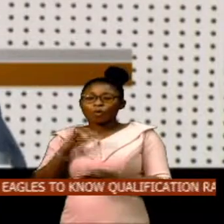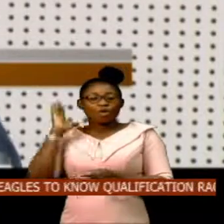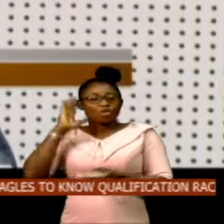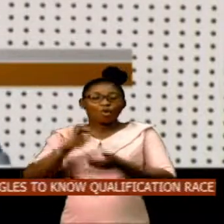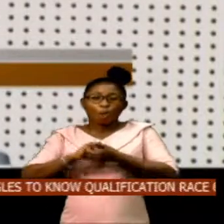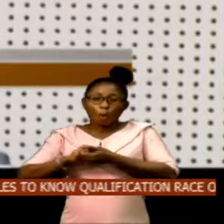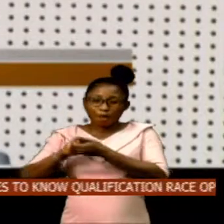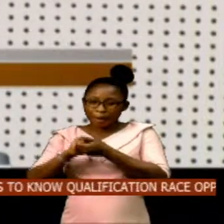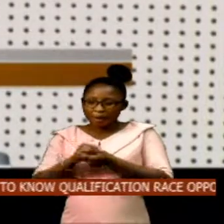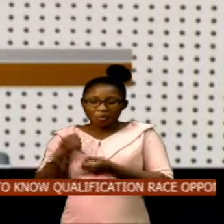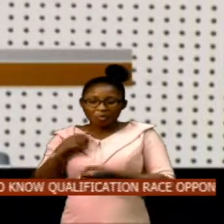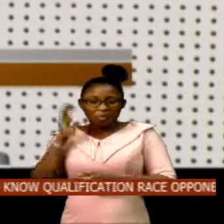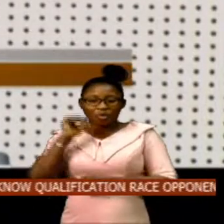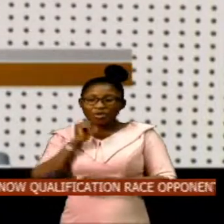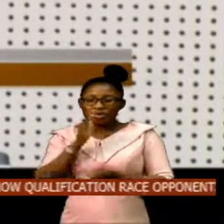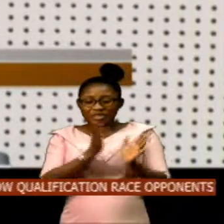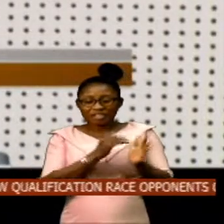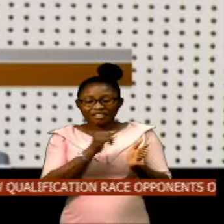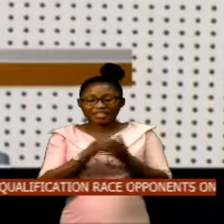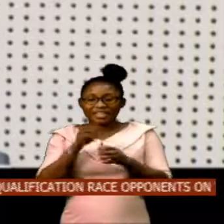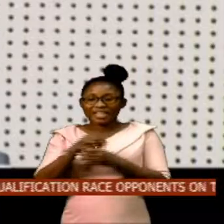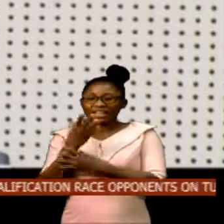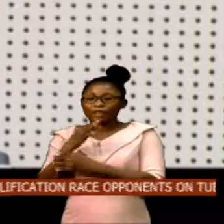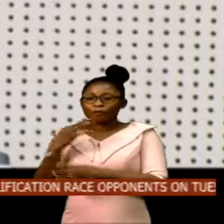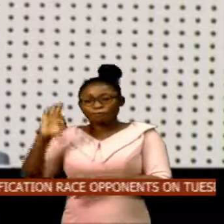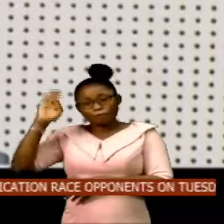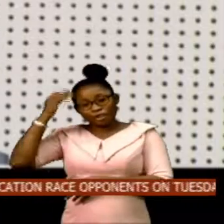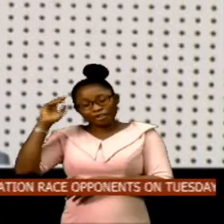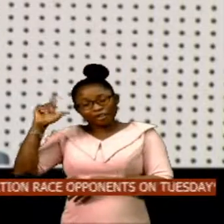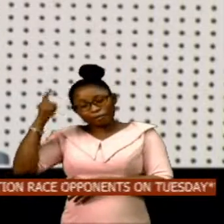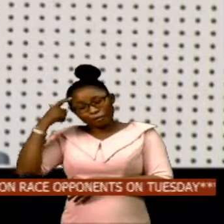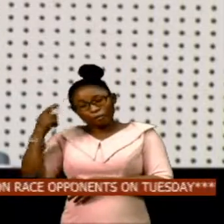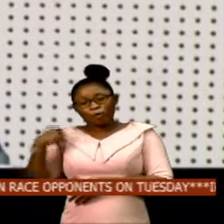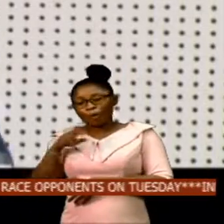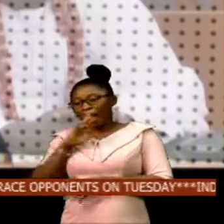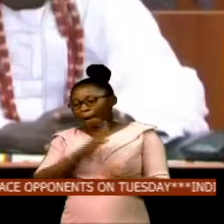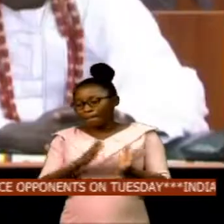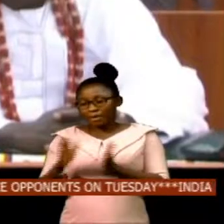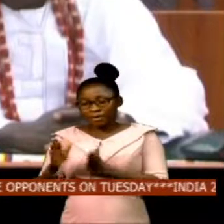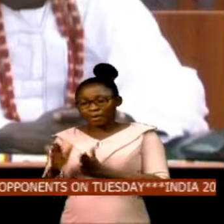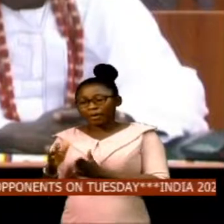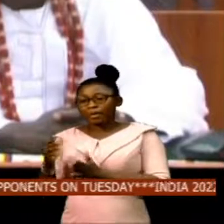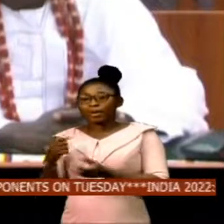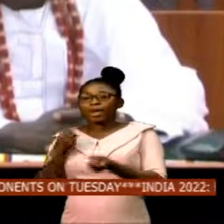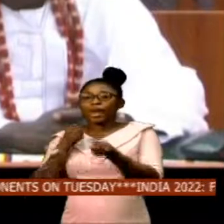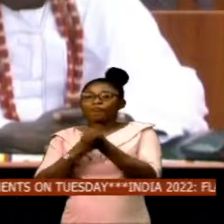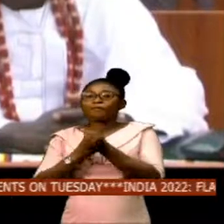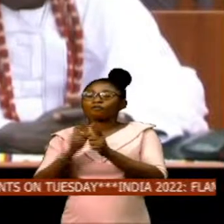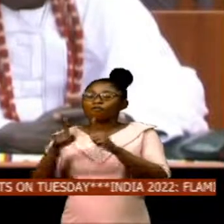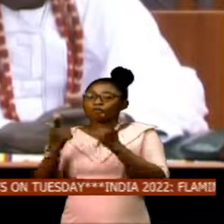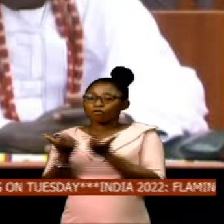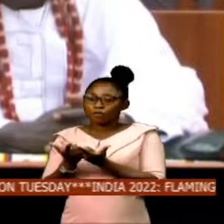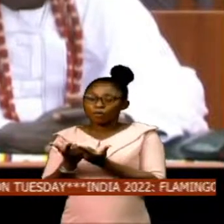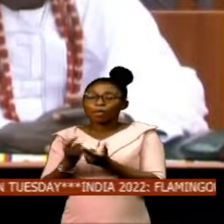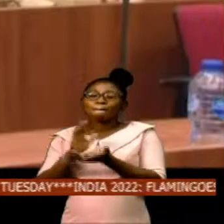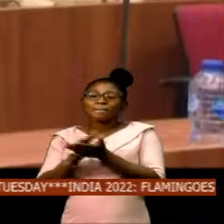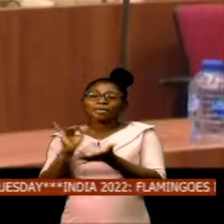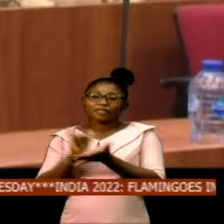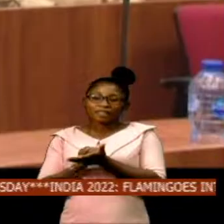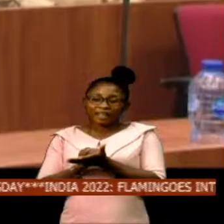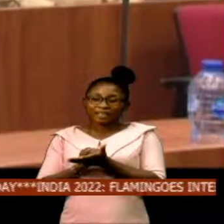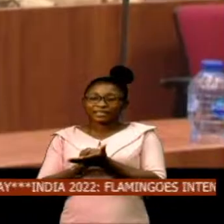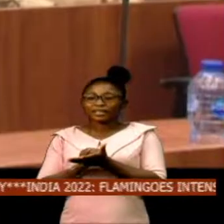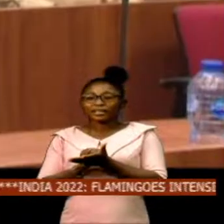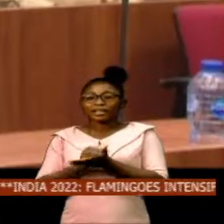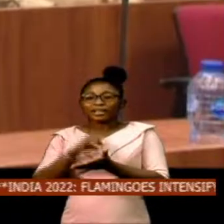will collaborate, we will not leave it in the hands of the federal government. We are prepared. Advocacy groups, however, believe